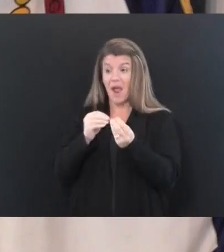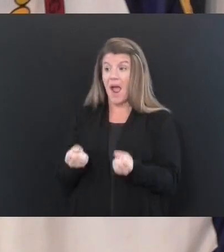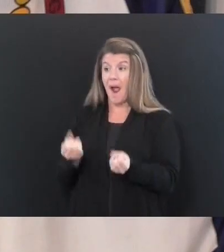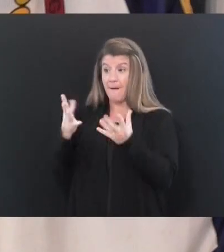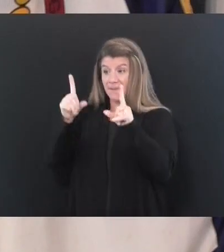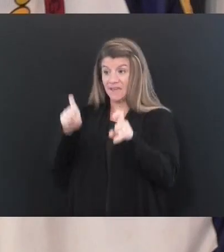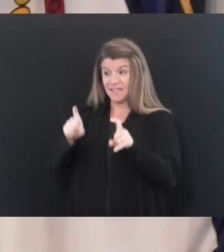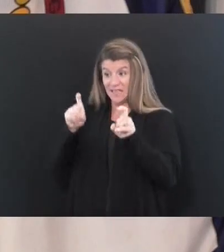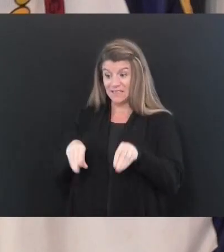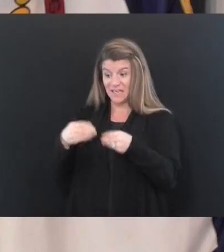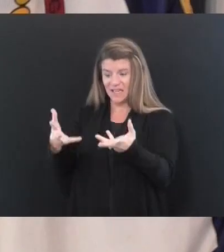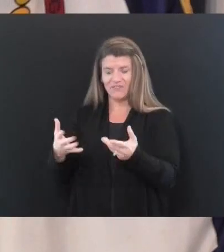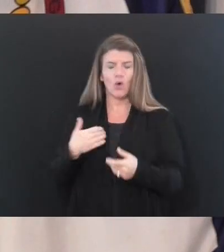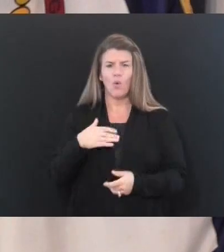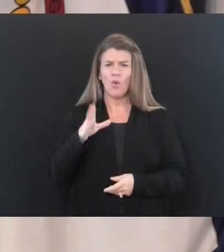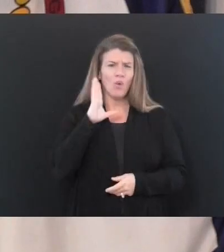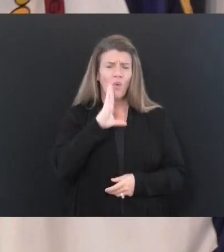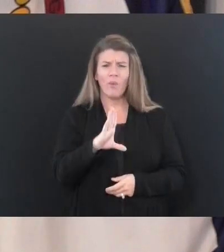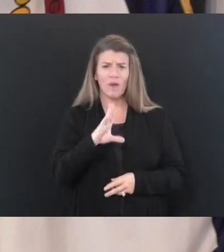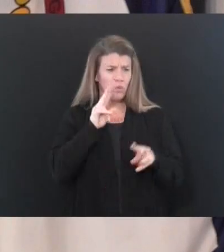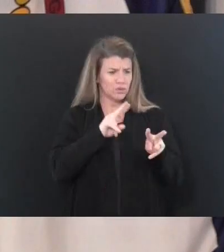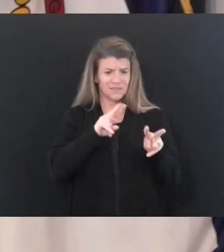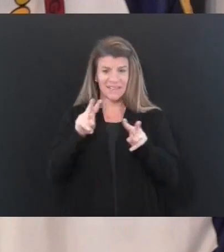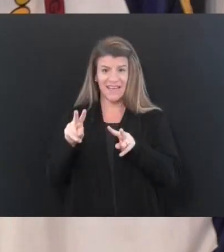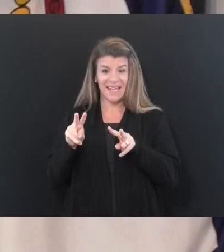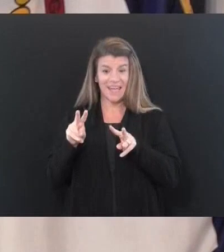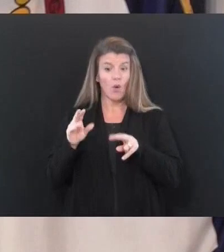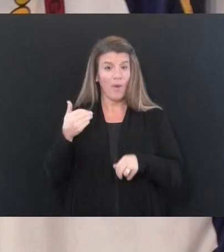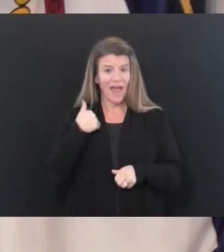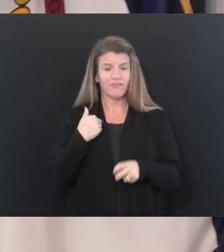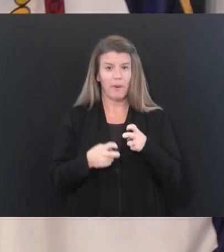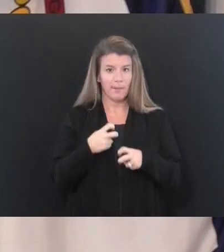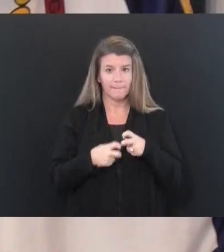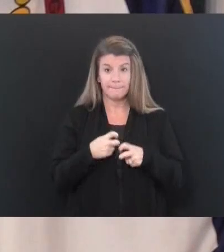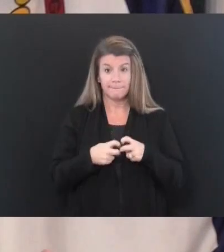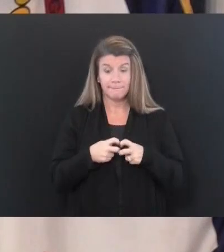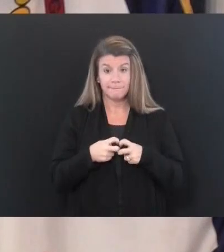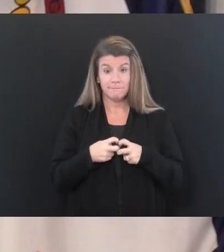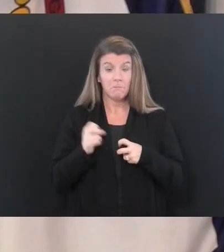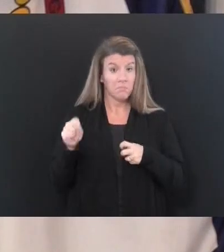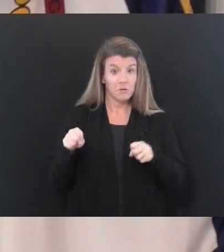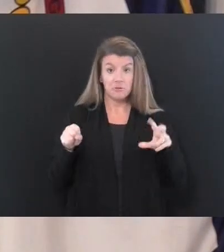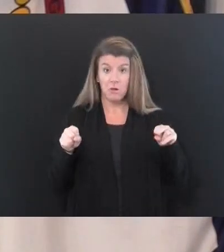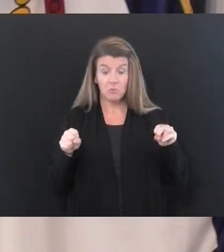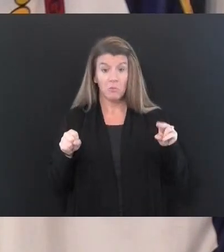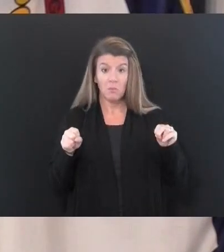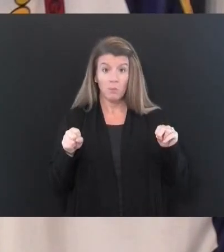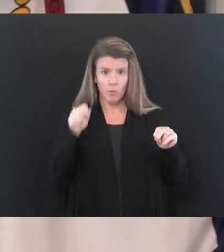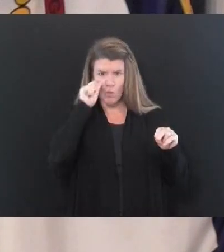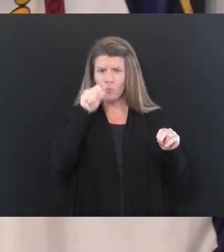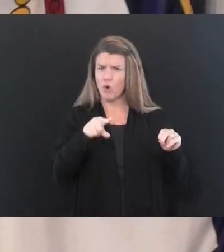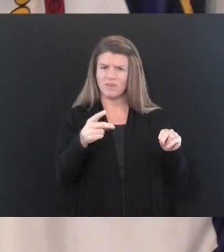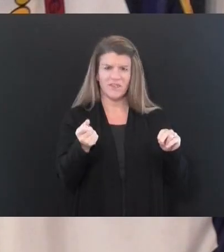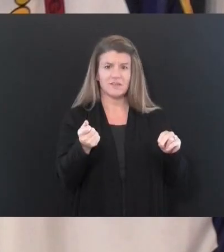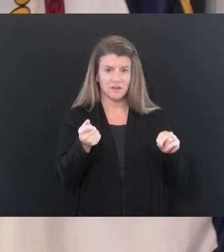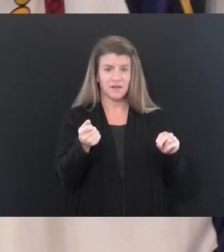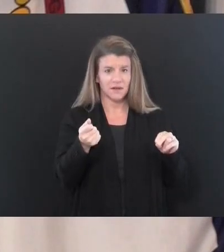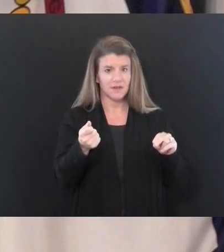to see clearly that we got a problem or we don't have a problem. You